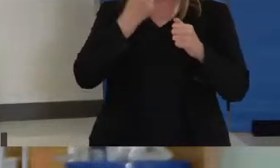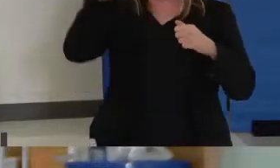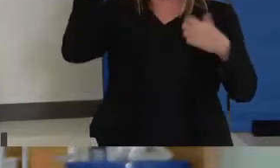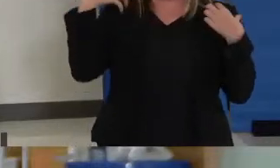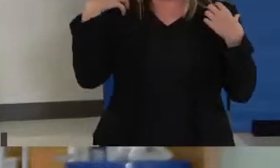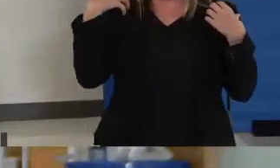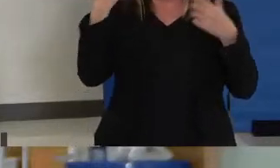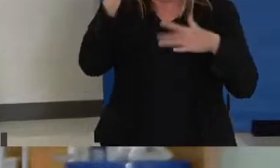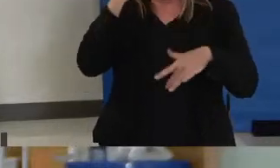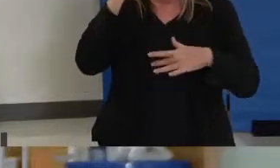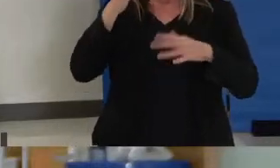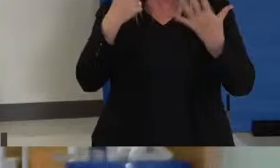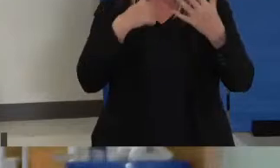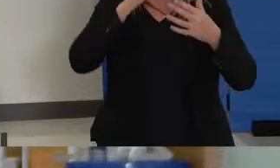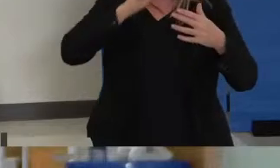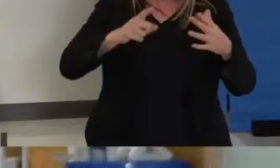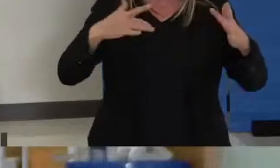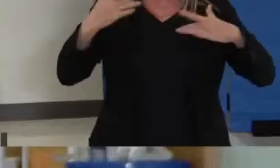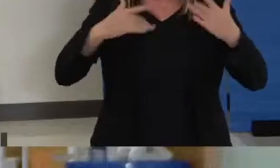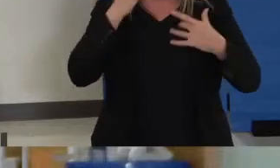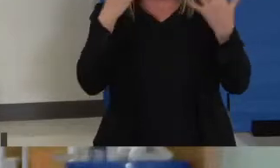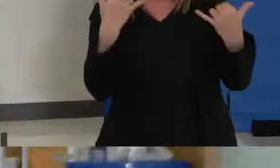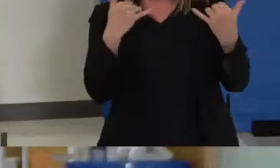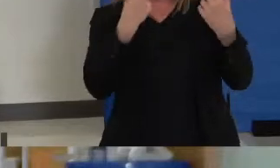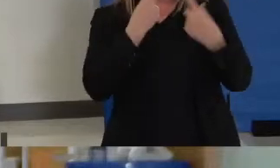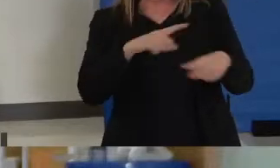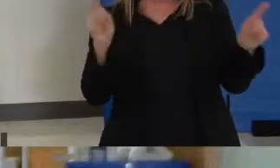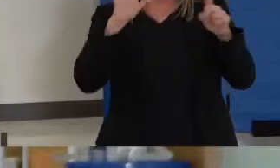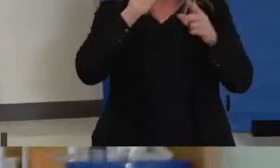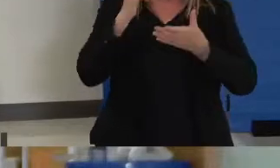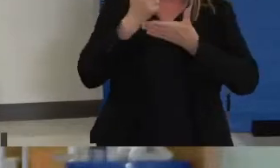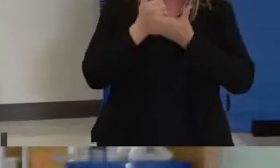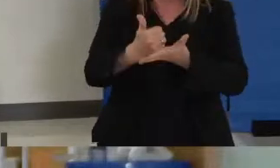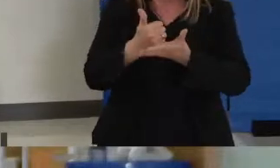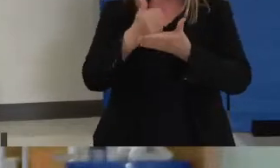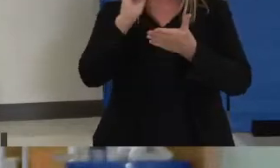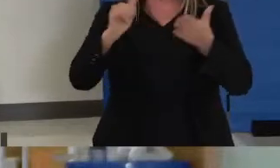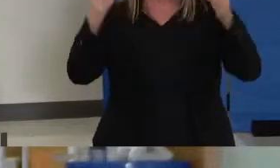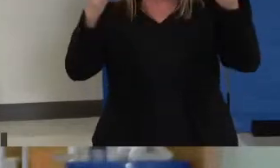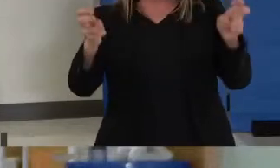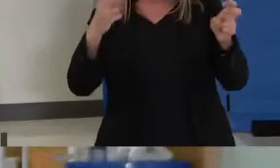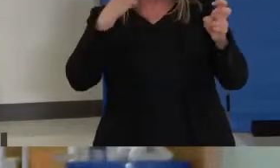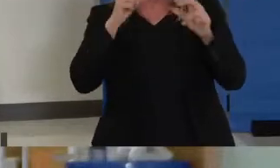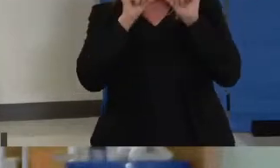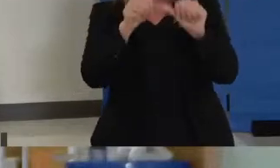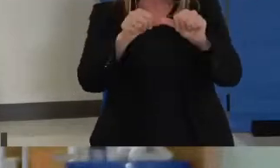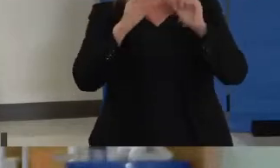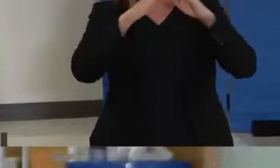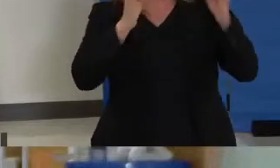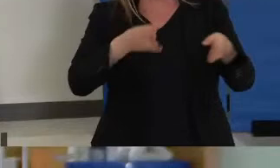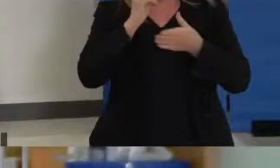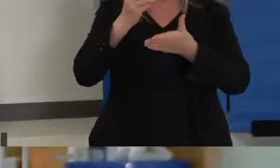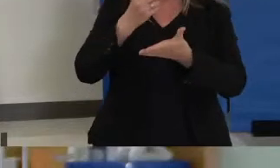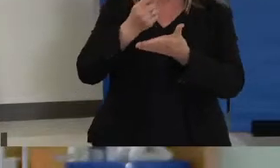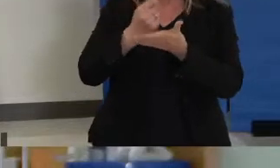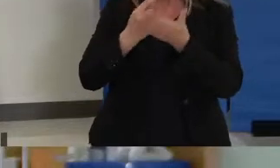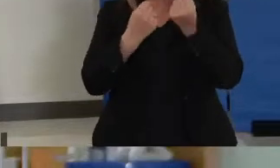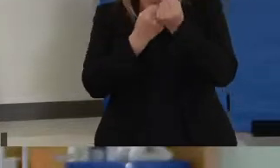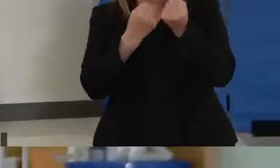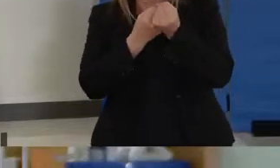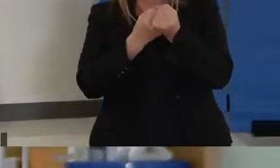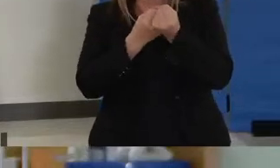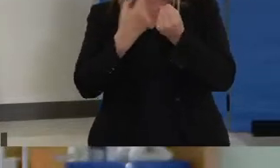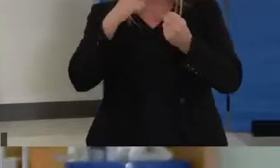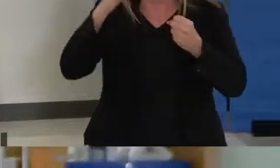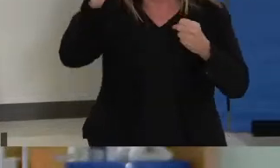So I'm particularly excited for today's announcement that's going to be able to help that issue for ongoing housing and treatment support